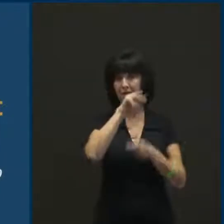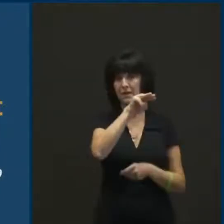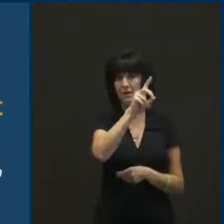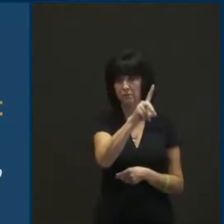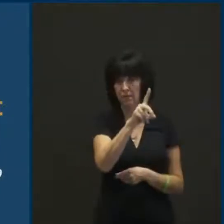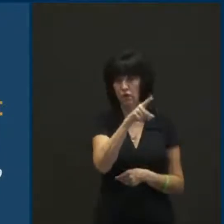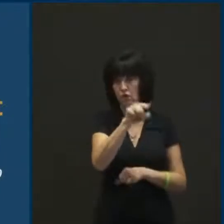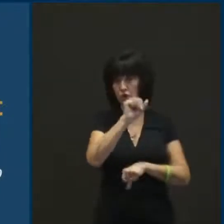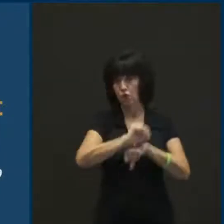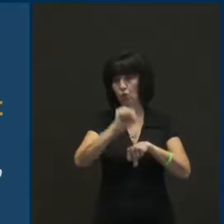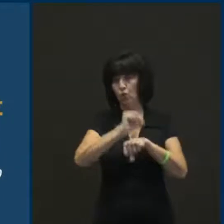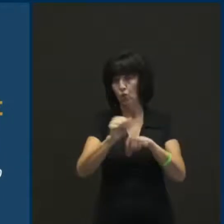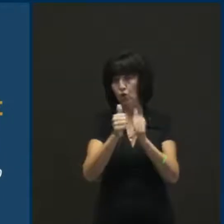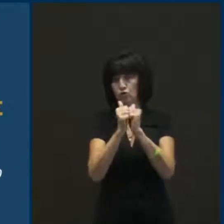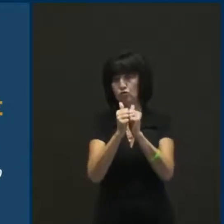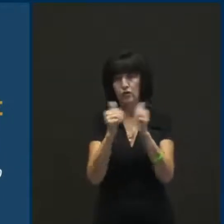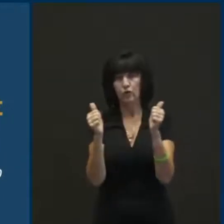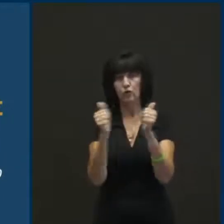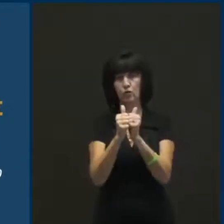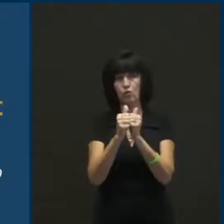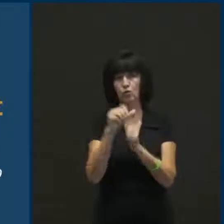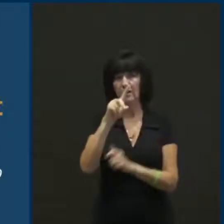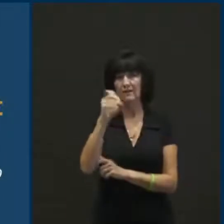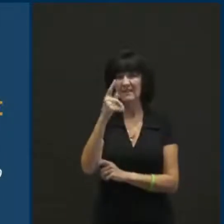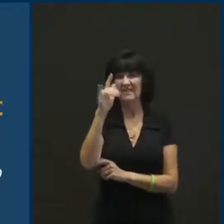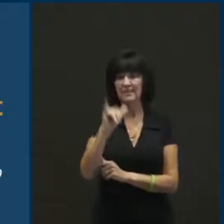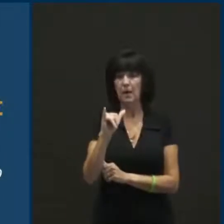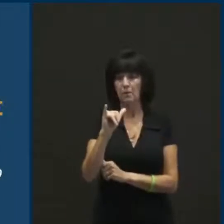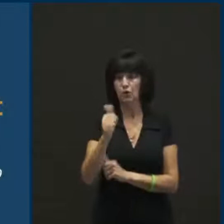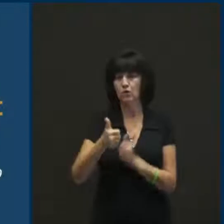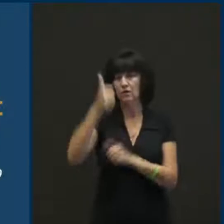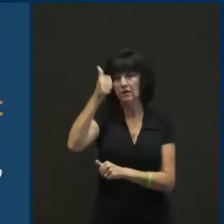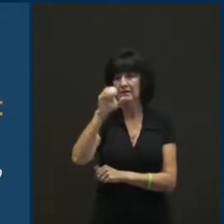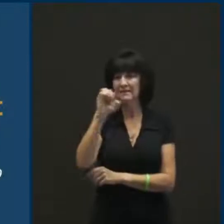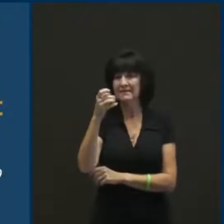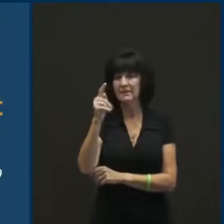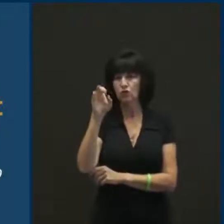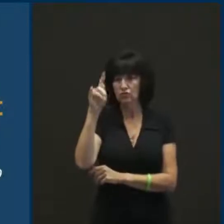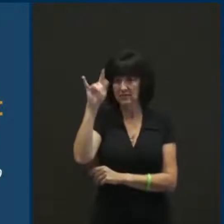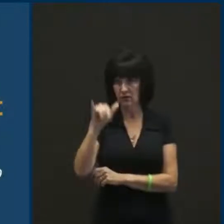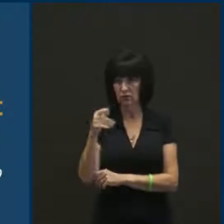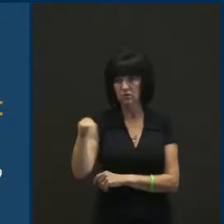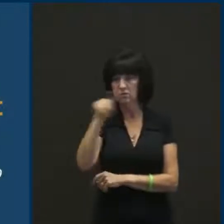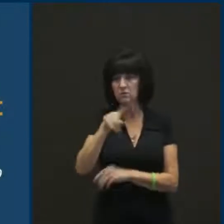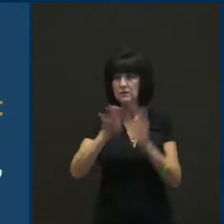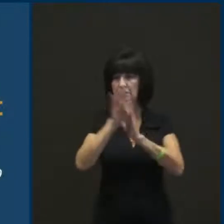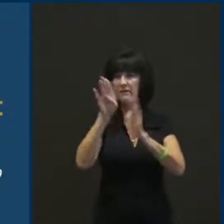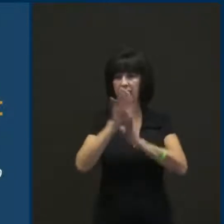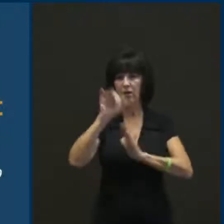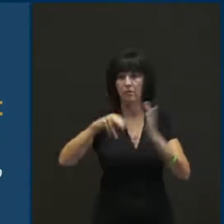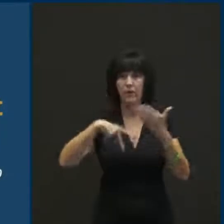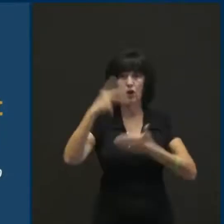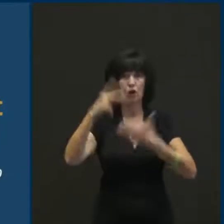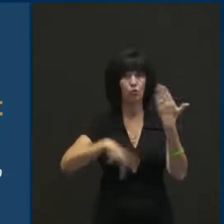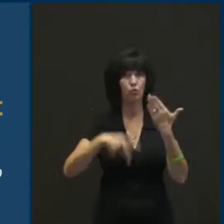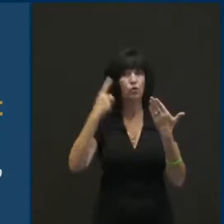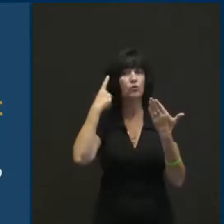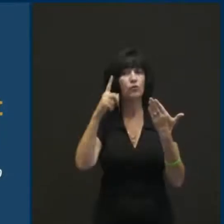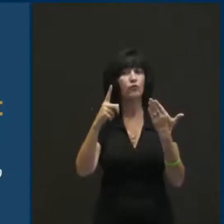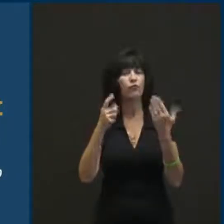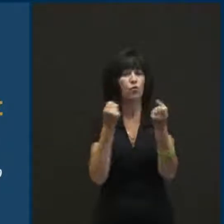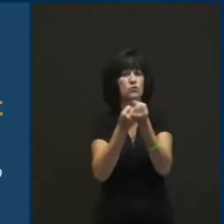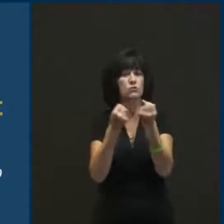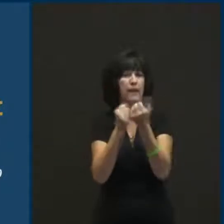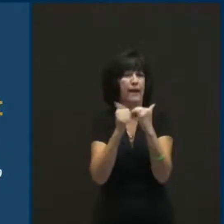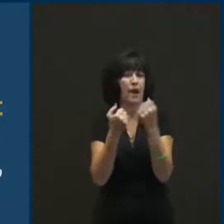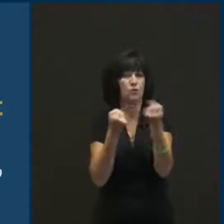Secretary Skuse and Deputy Secretary Bounds and their teams in developing an assistance program for our family farmers